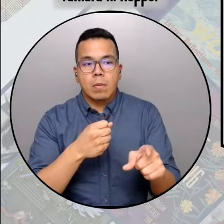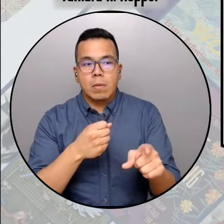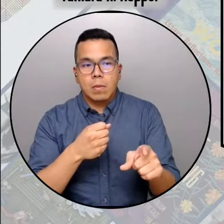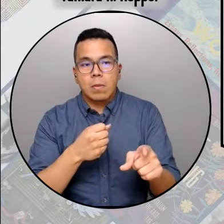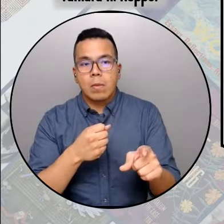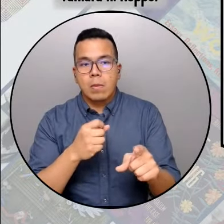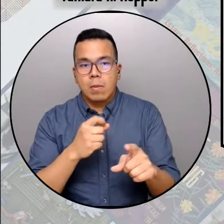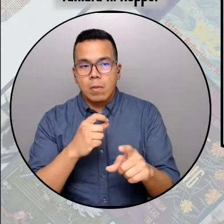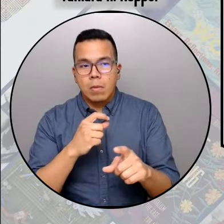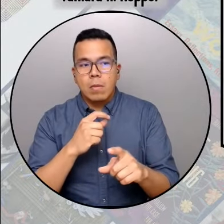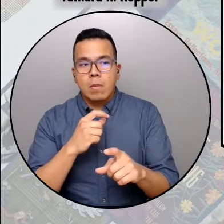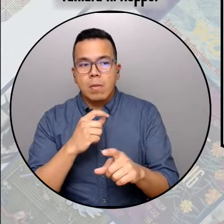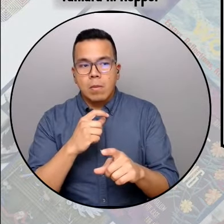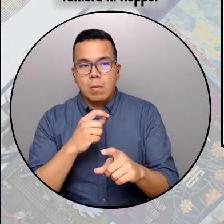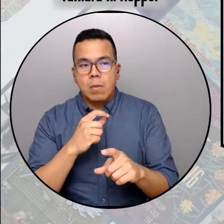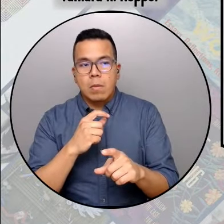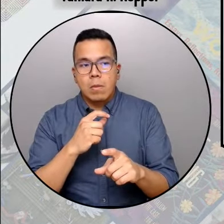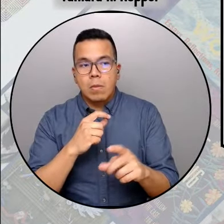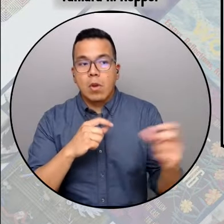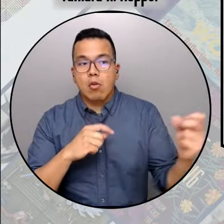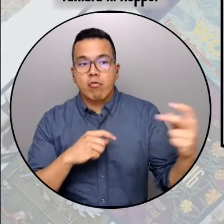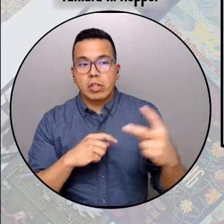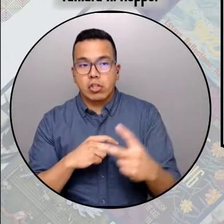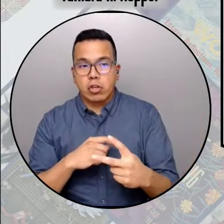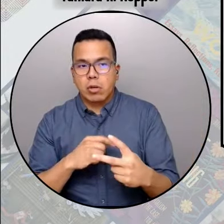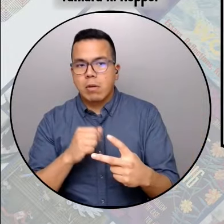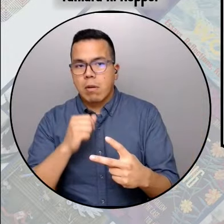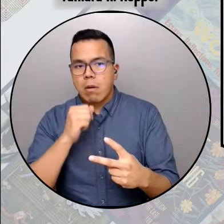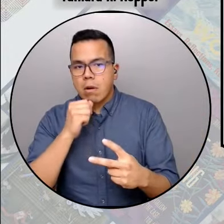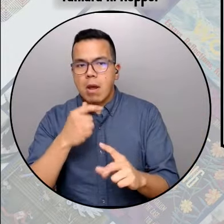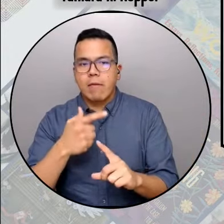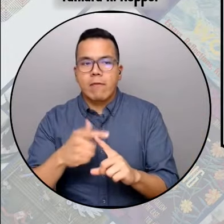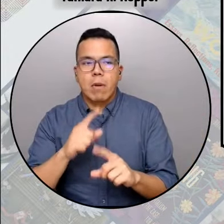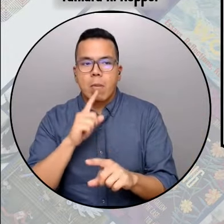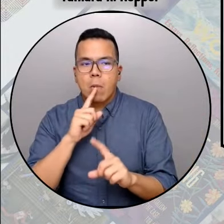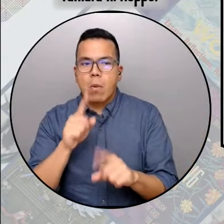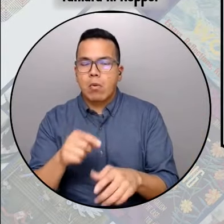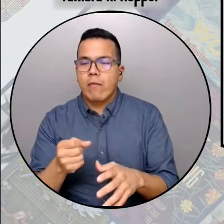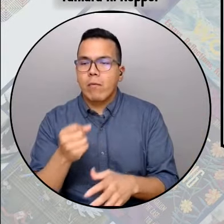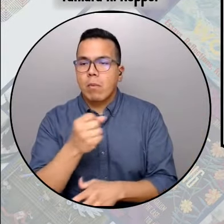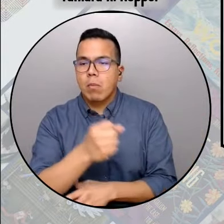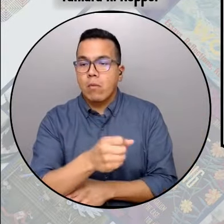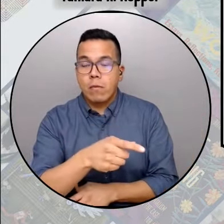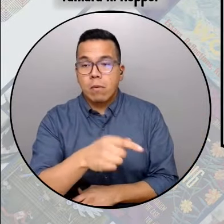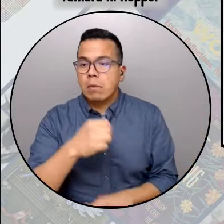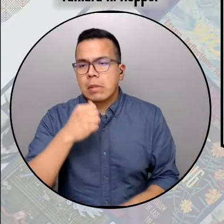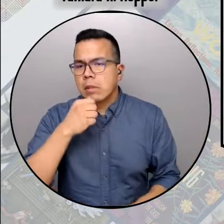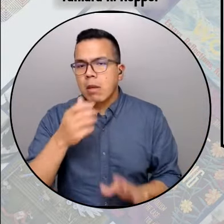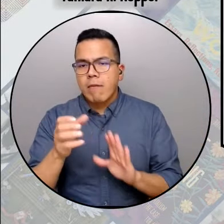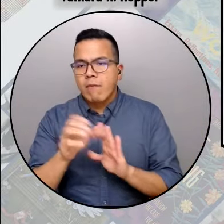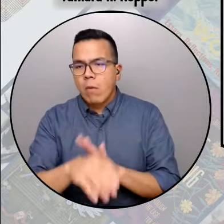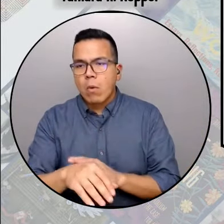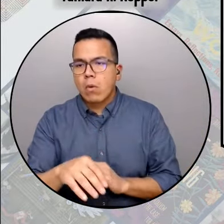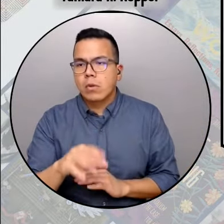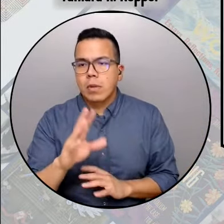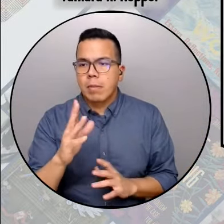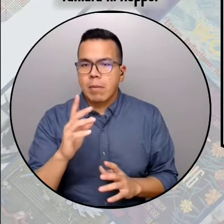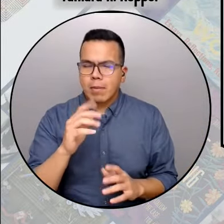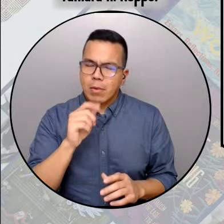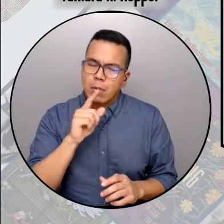okay? Even though obviously this isn't always, not forced or not by, totally by choice,